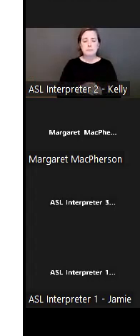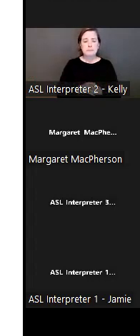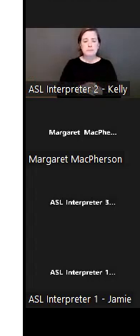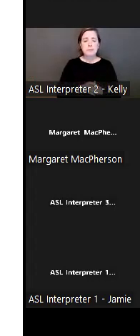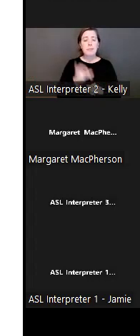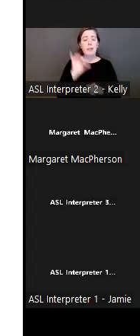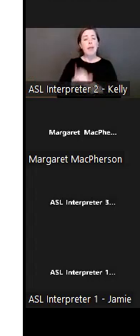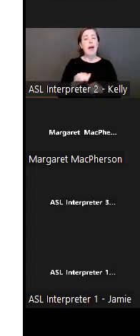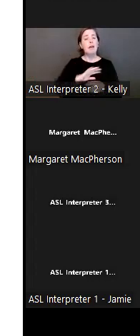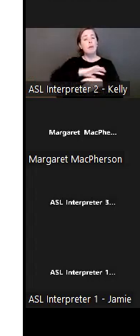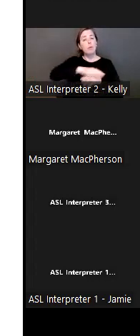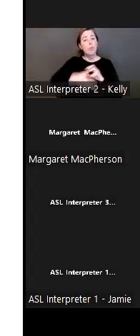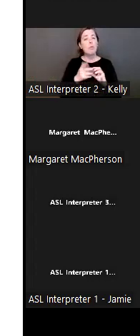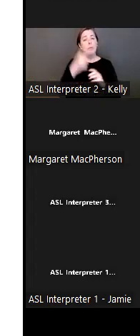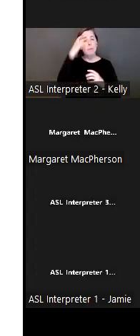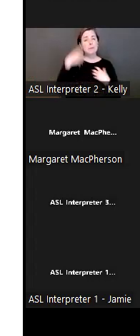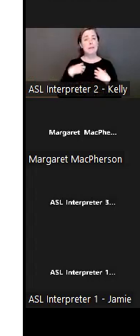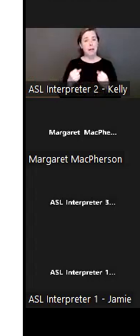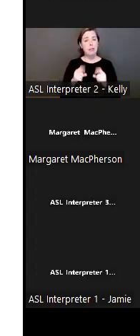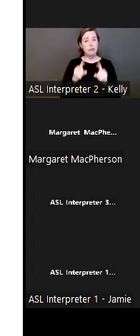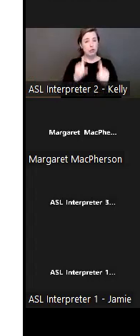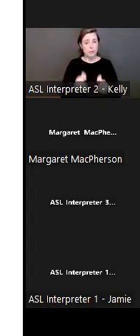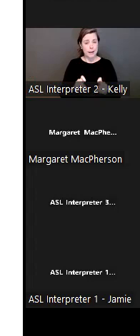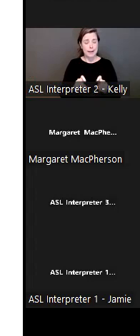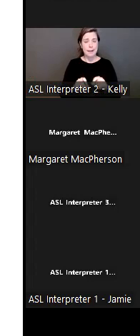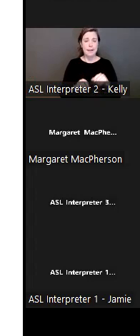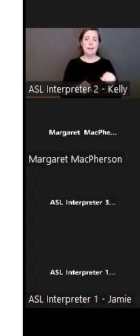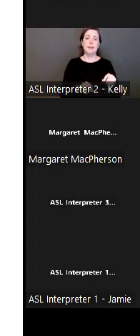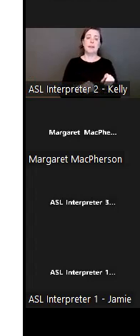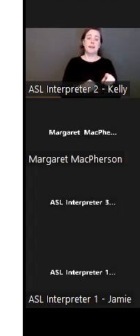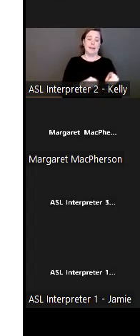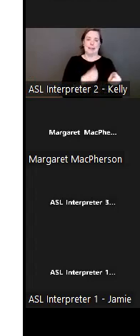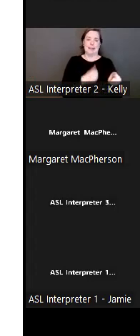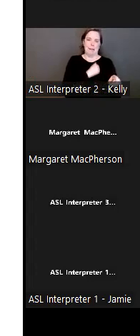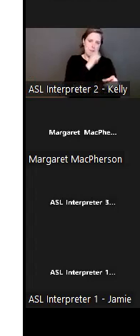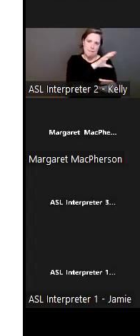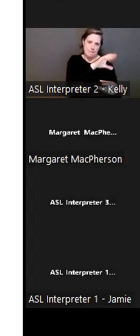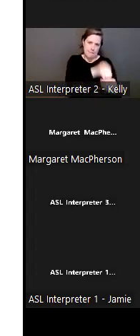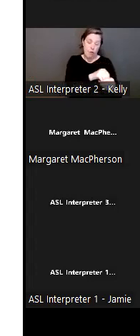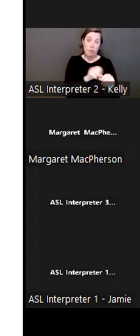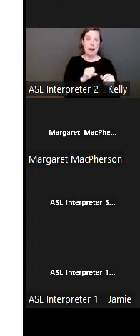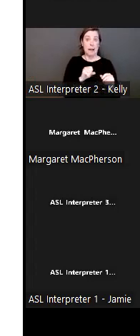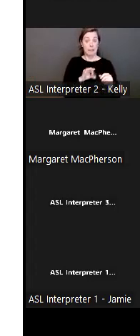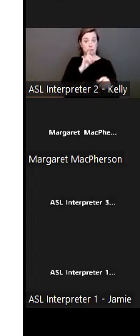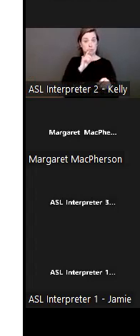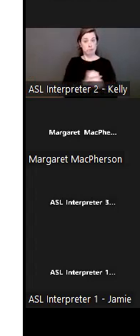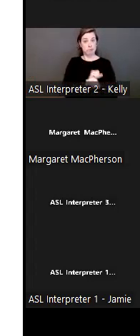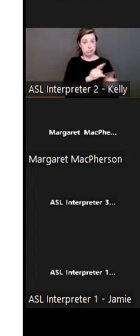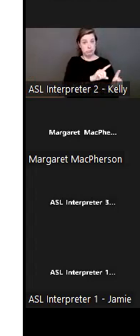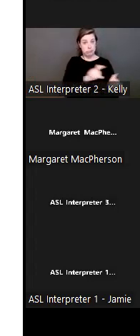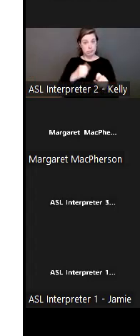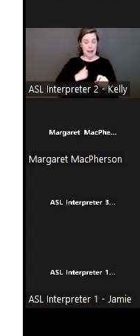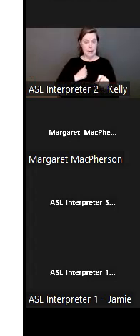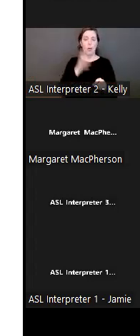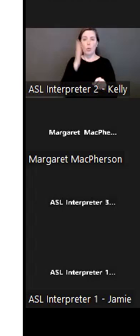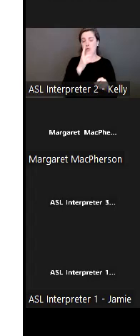here, but a similar study in Canada would put us in the red zone. So when you look at Canada here, we would be red like the US, like Australia and